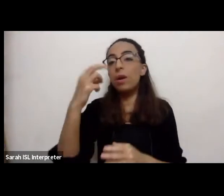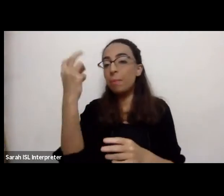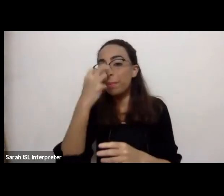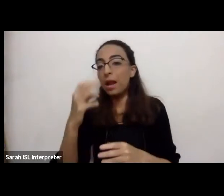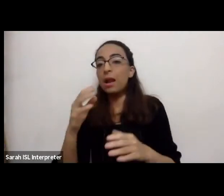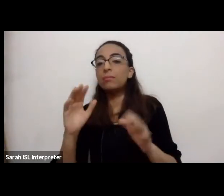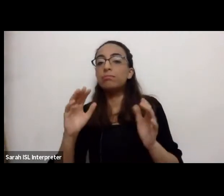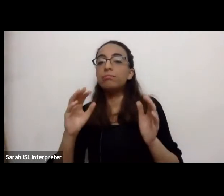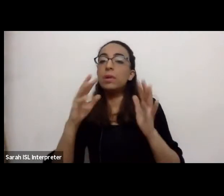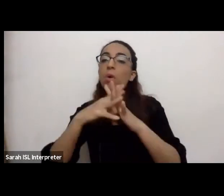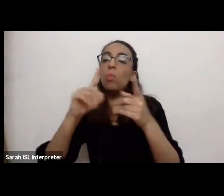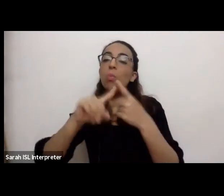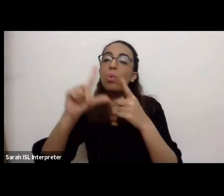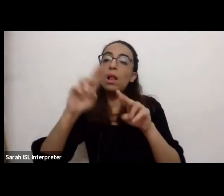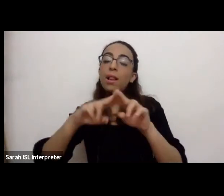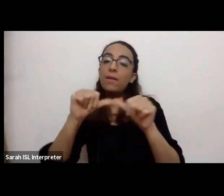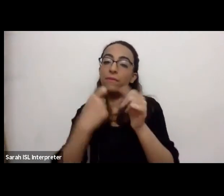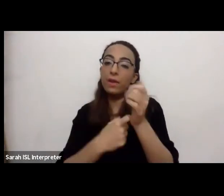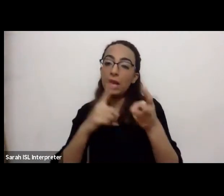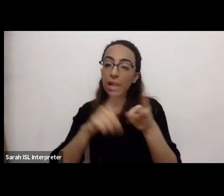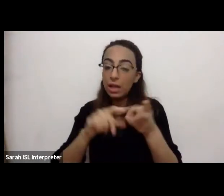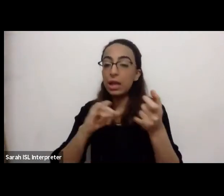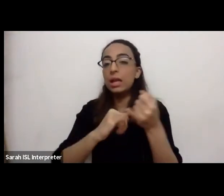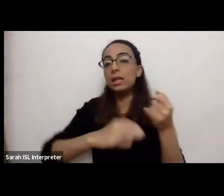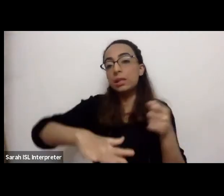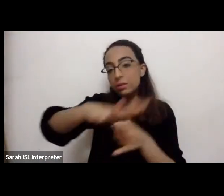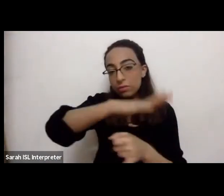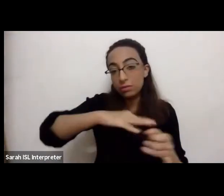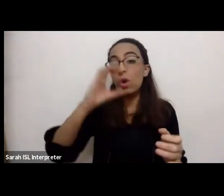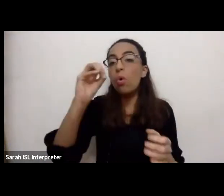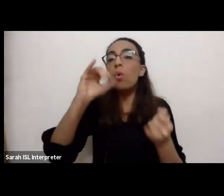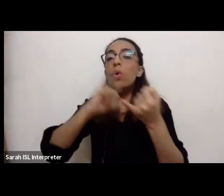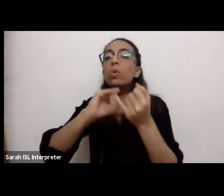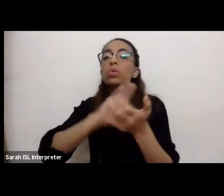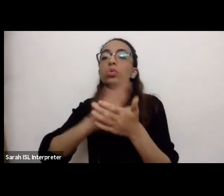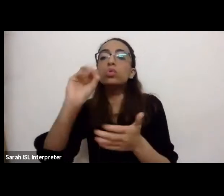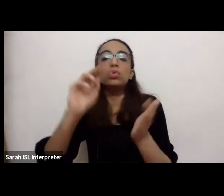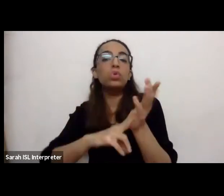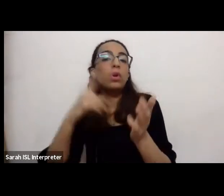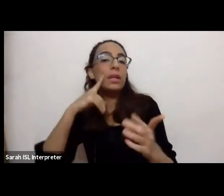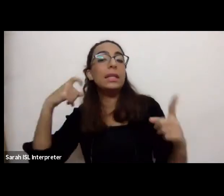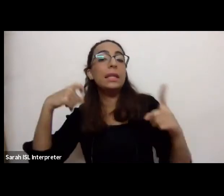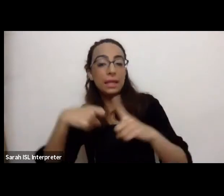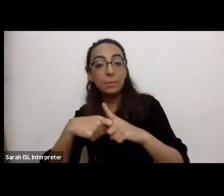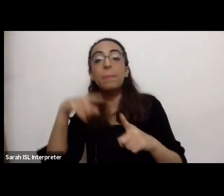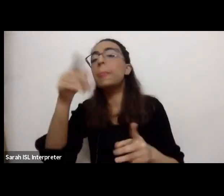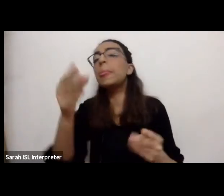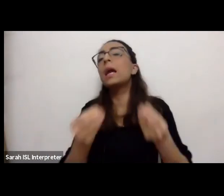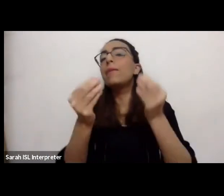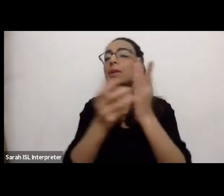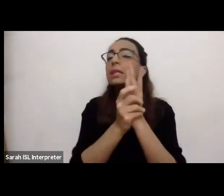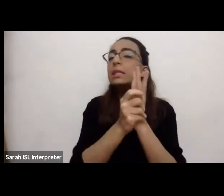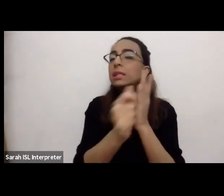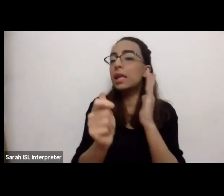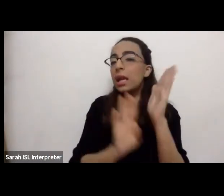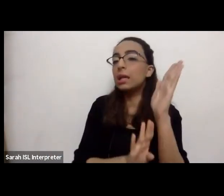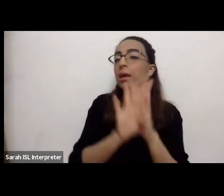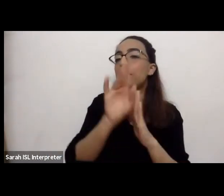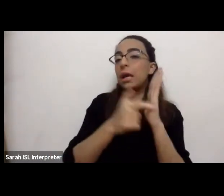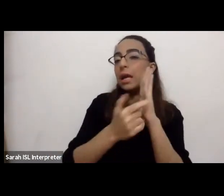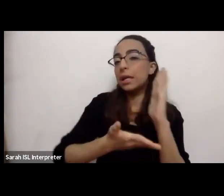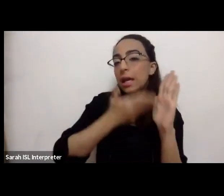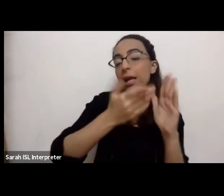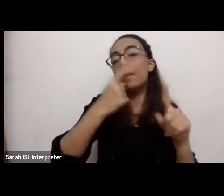Society. Oceanic Vision for the Blind Welfare Society provides skill development training and